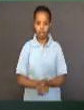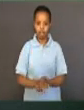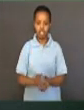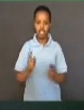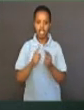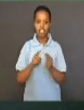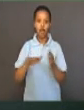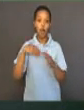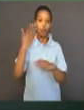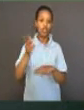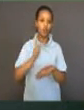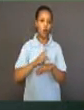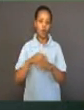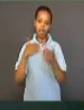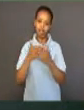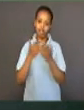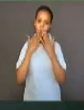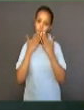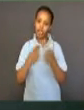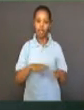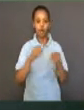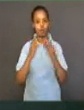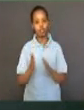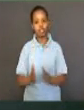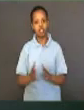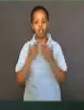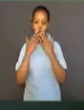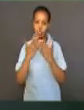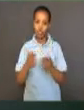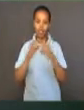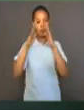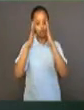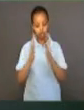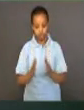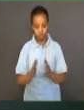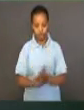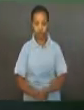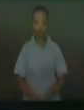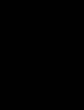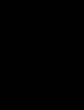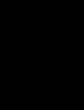Until next time, thank you, students. Thank you, teacher.